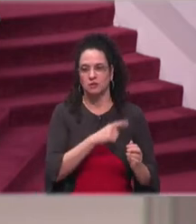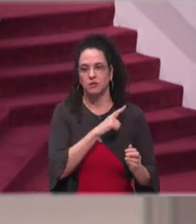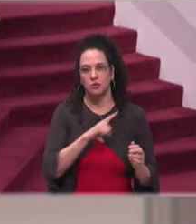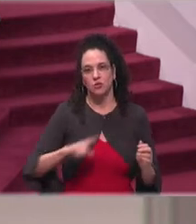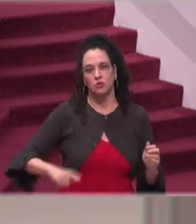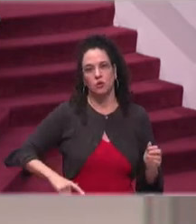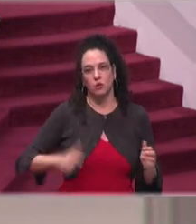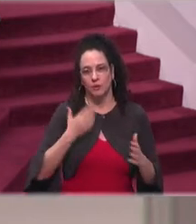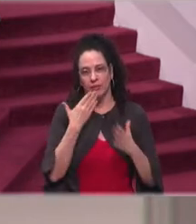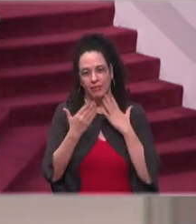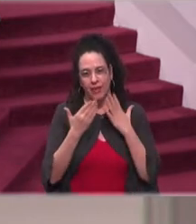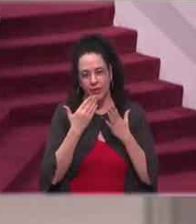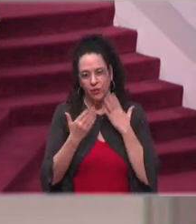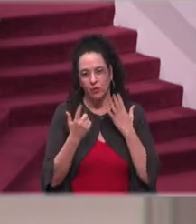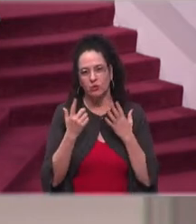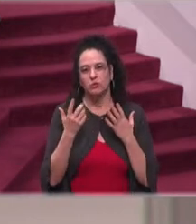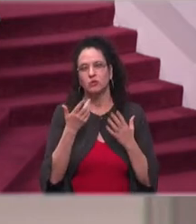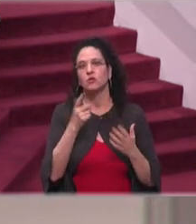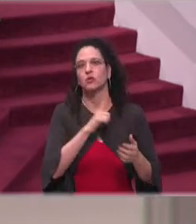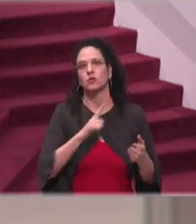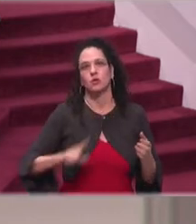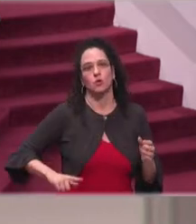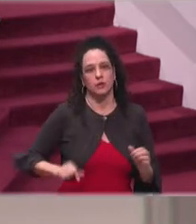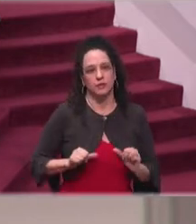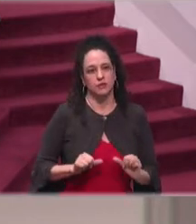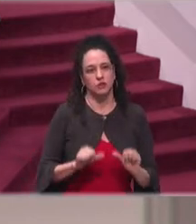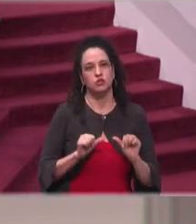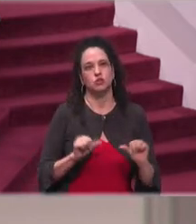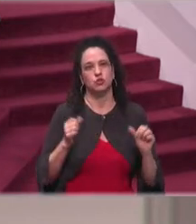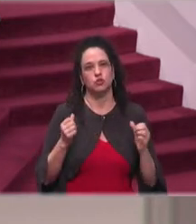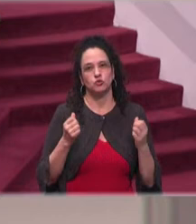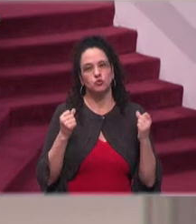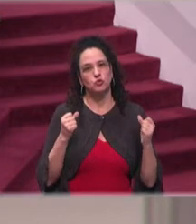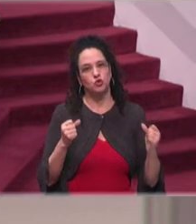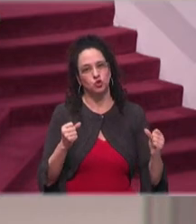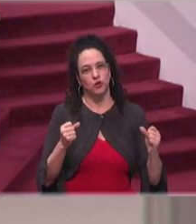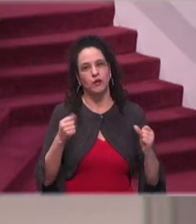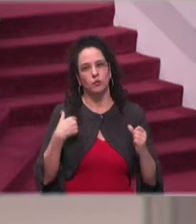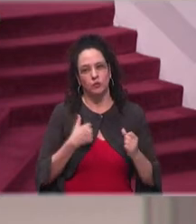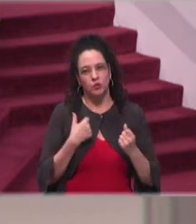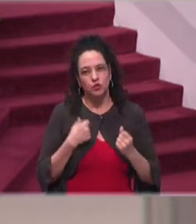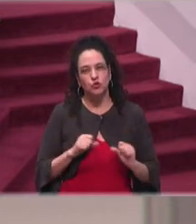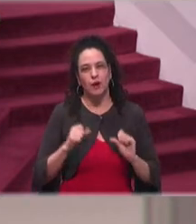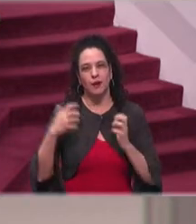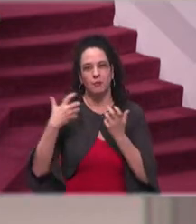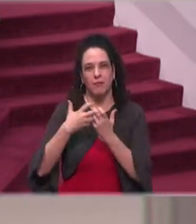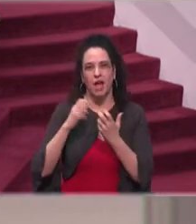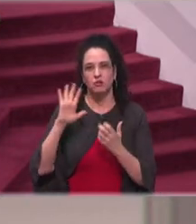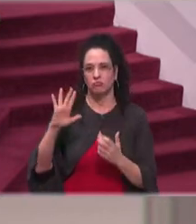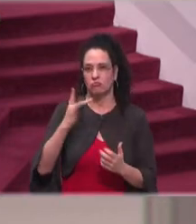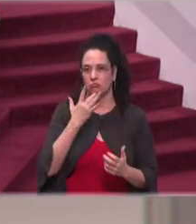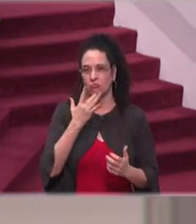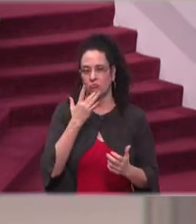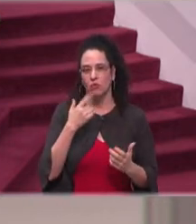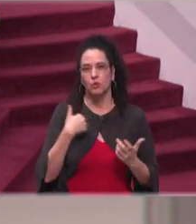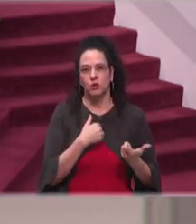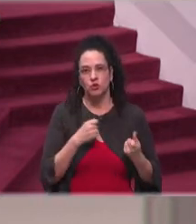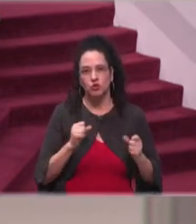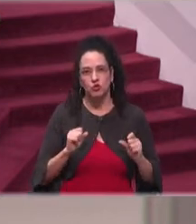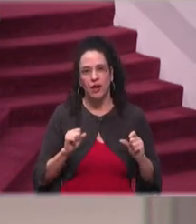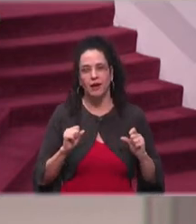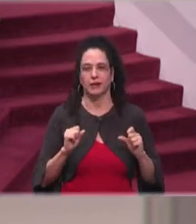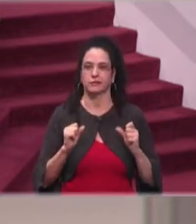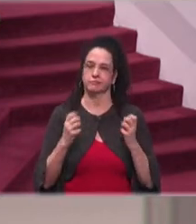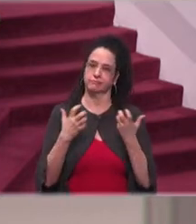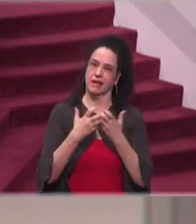continued strength as we strive to do your will by loving one another and striving to be more Christ-like in all we do. Lord, we